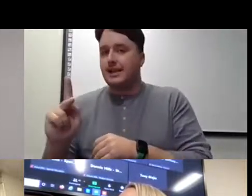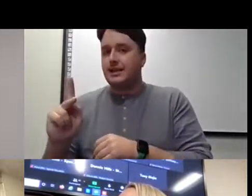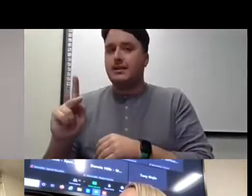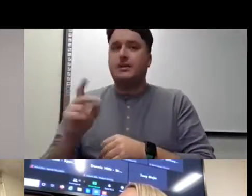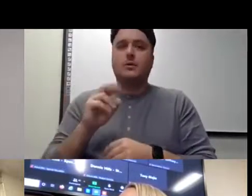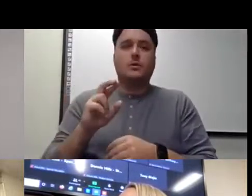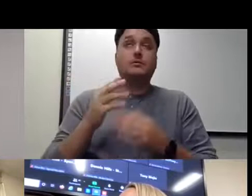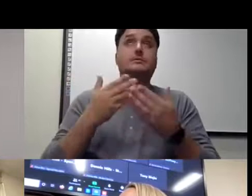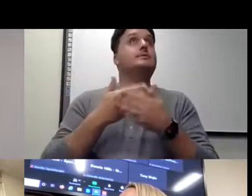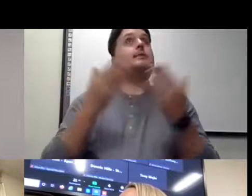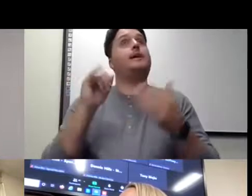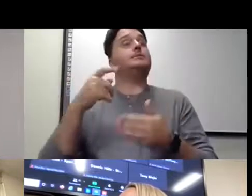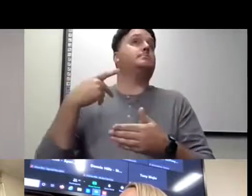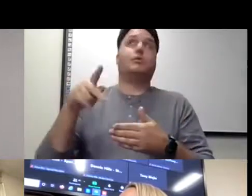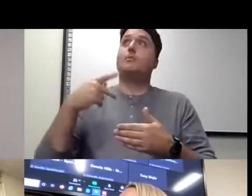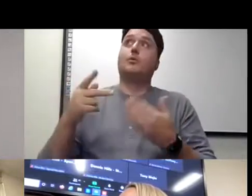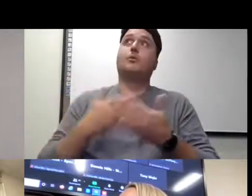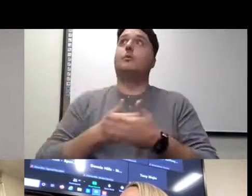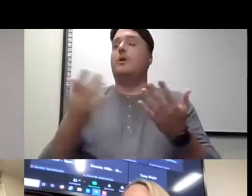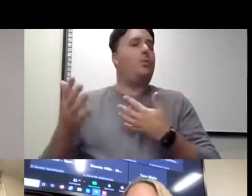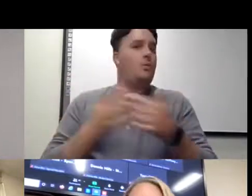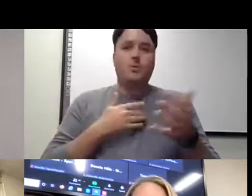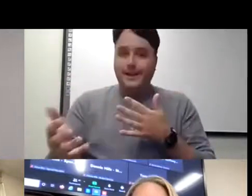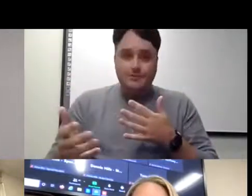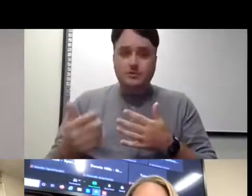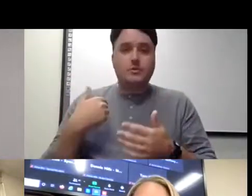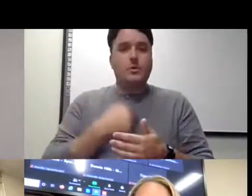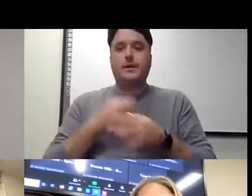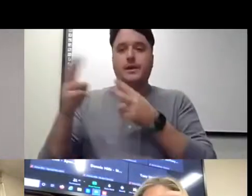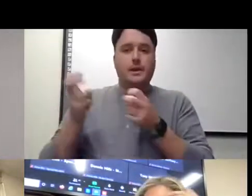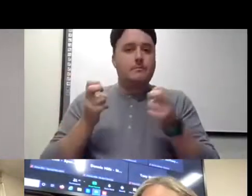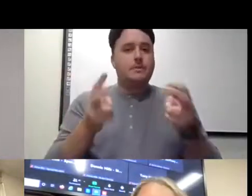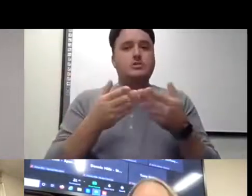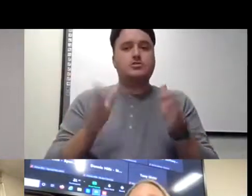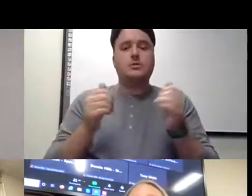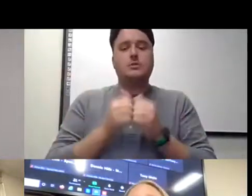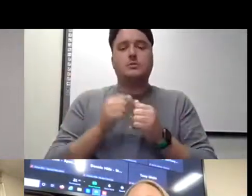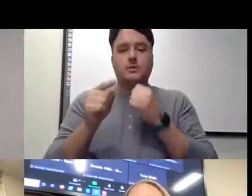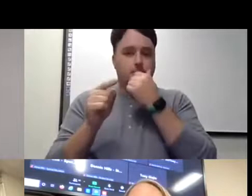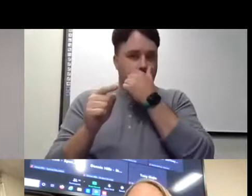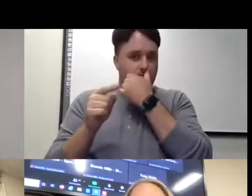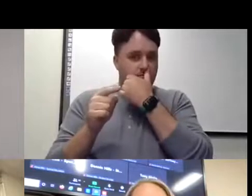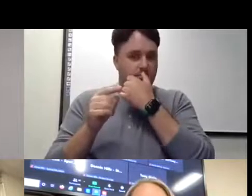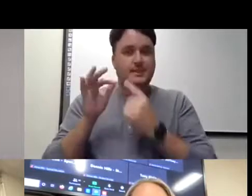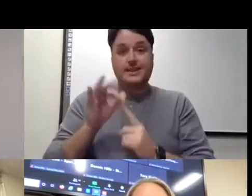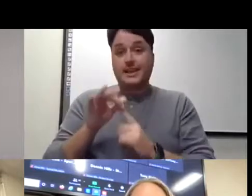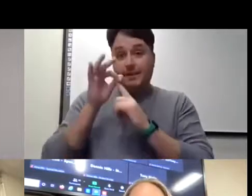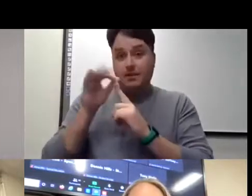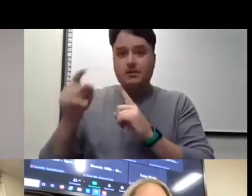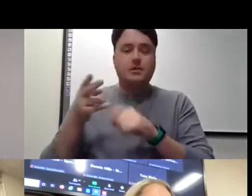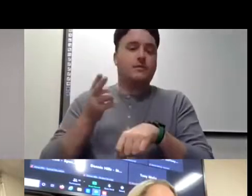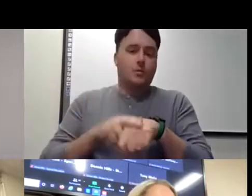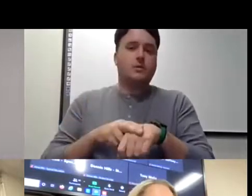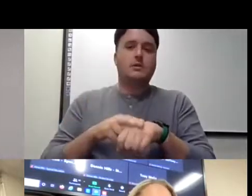is purple instead of blue, you know, whatever it is, that we can kind of plug it in generally with the caveat that of course it can move